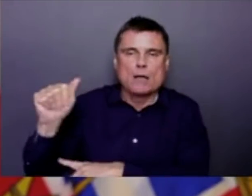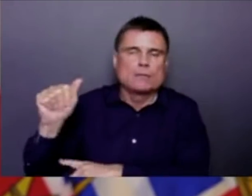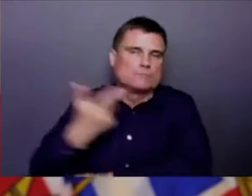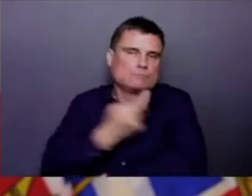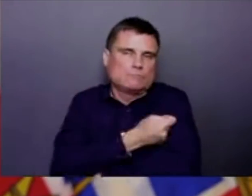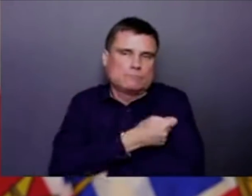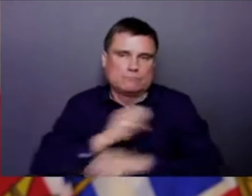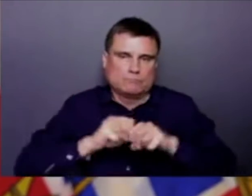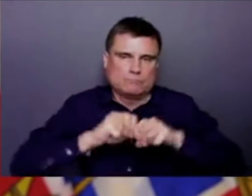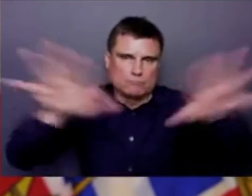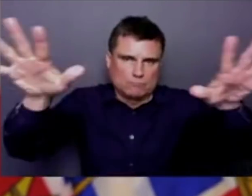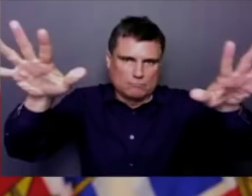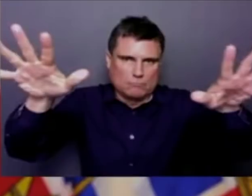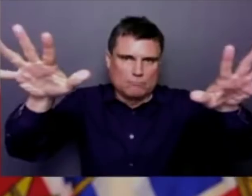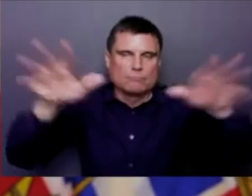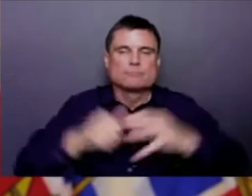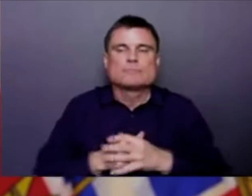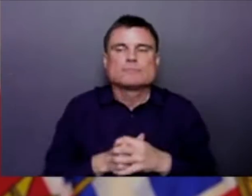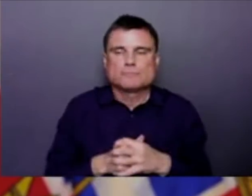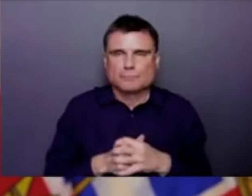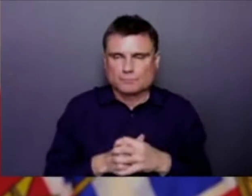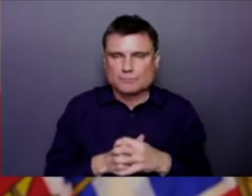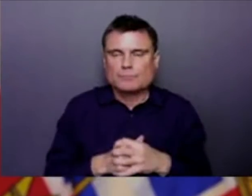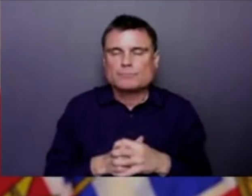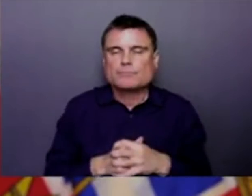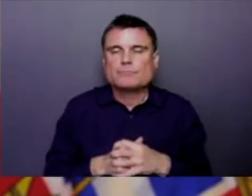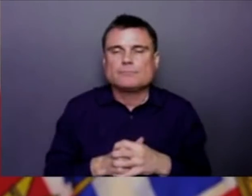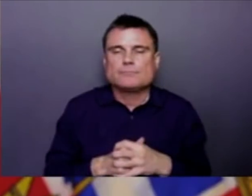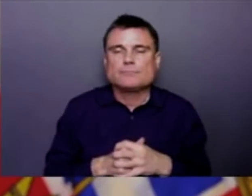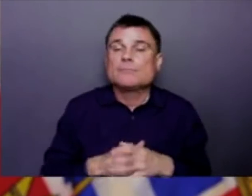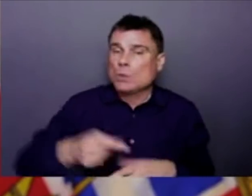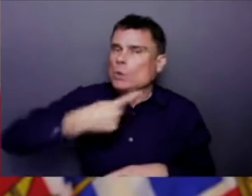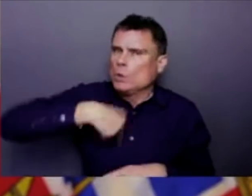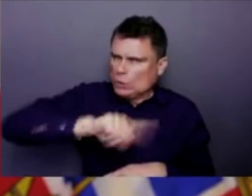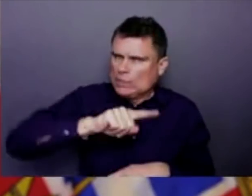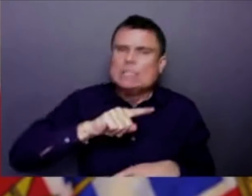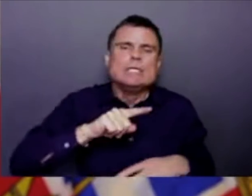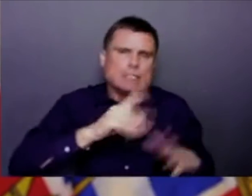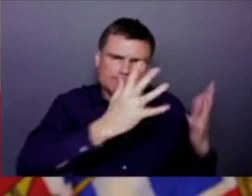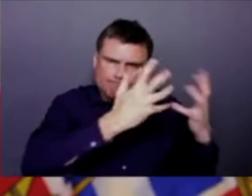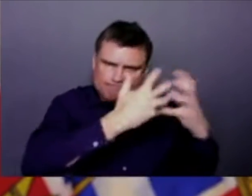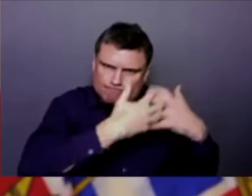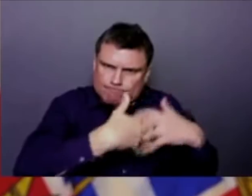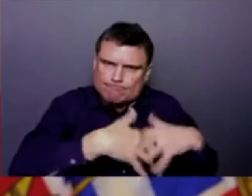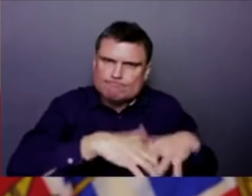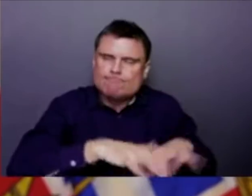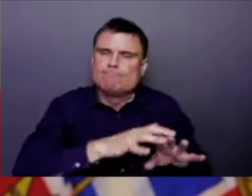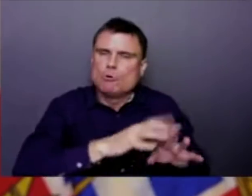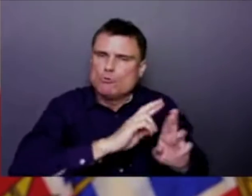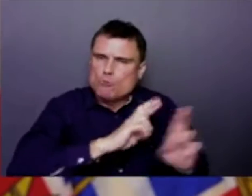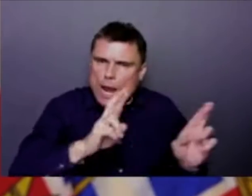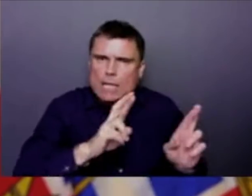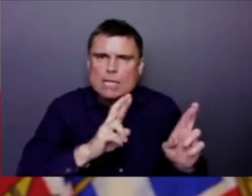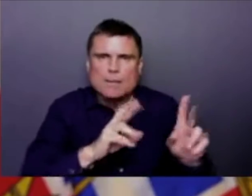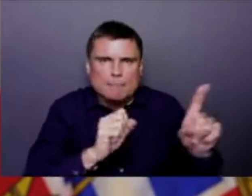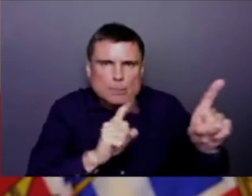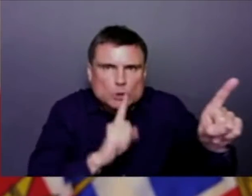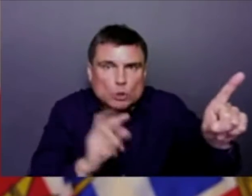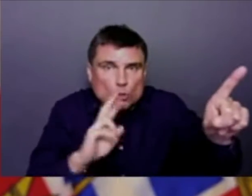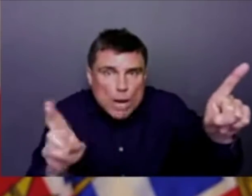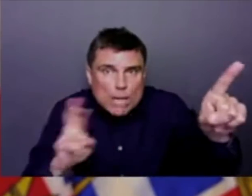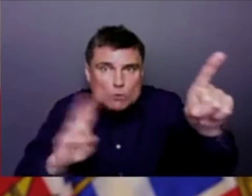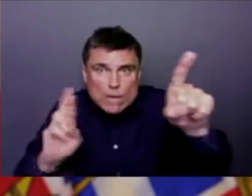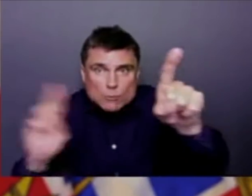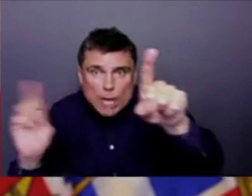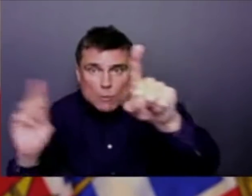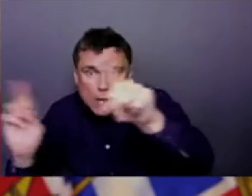sure that all of the logistics and training and supplies are in place to make sure we can efficiently provide